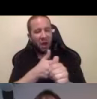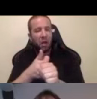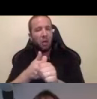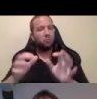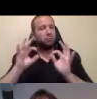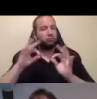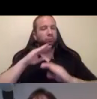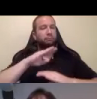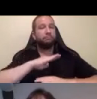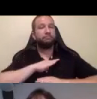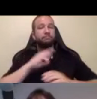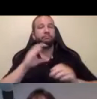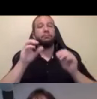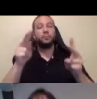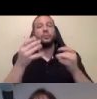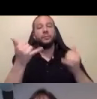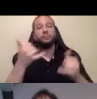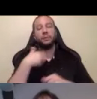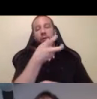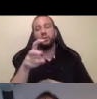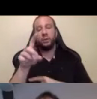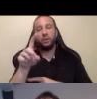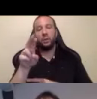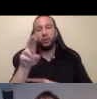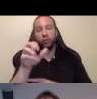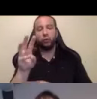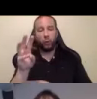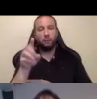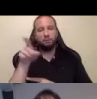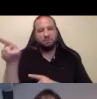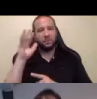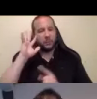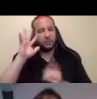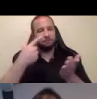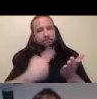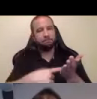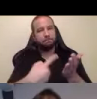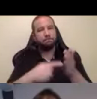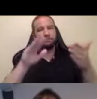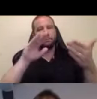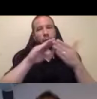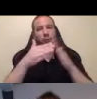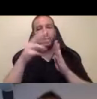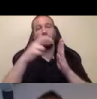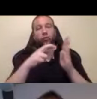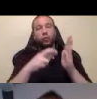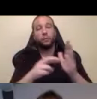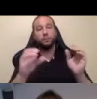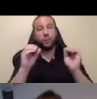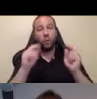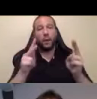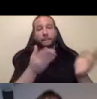So I'm going to kick it to Drew Curtis from Ironbound to share our community meeting guidelines. Drew?